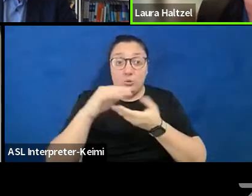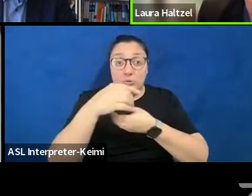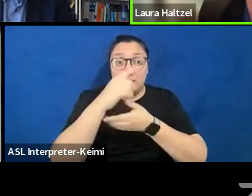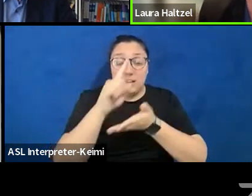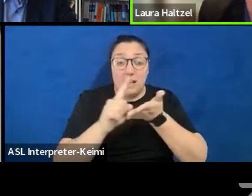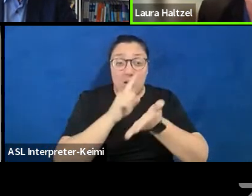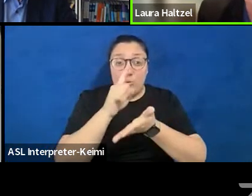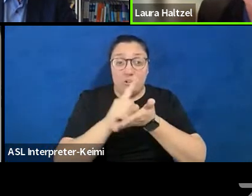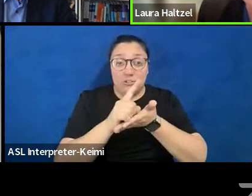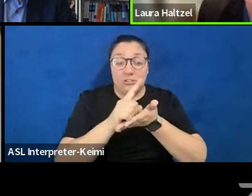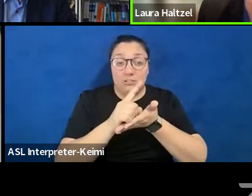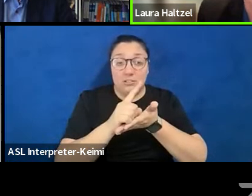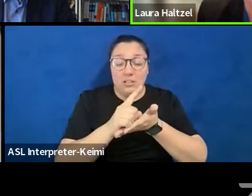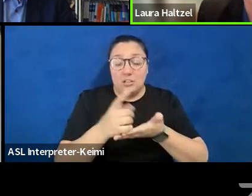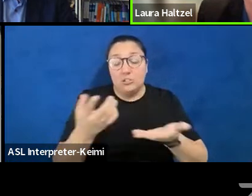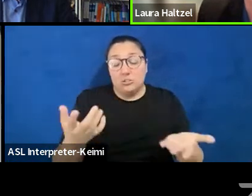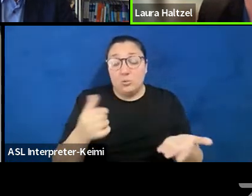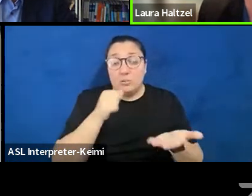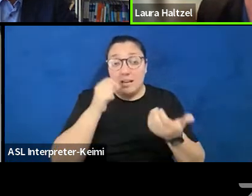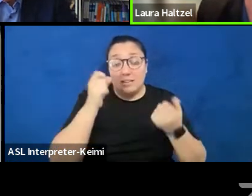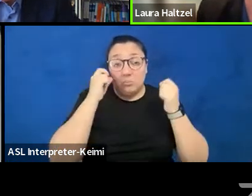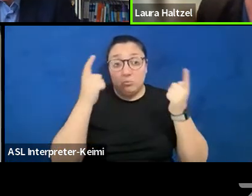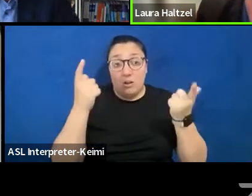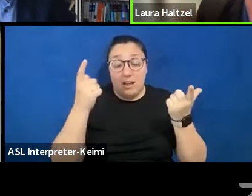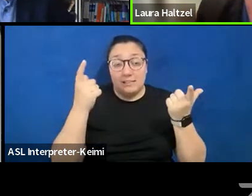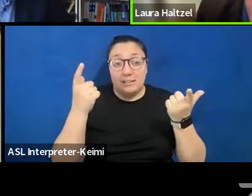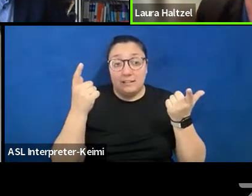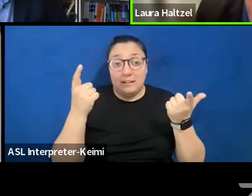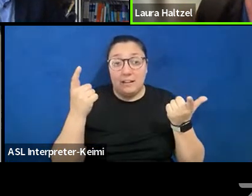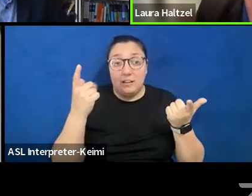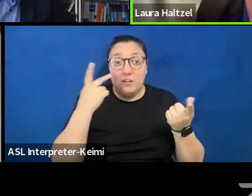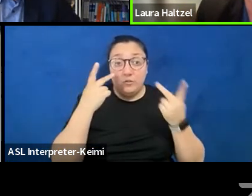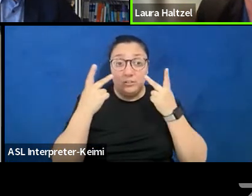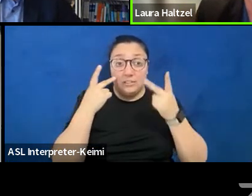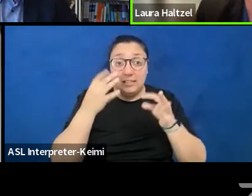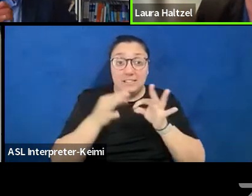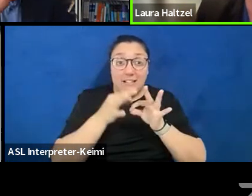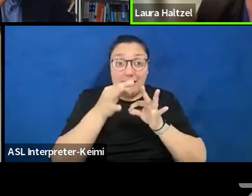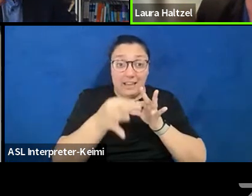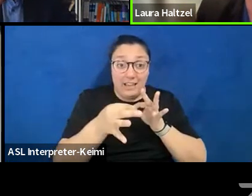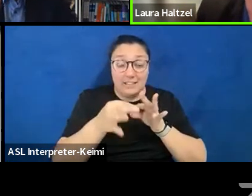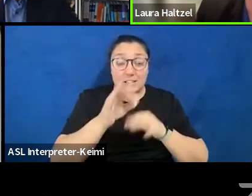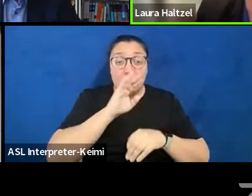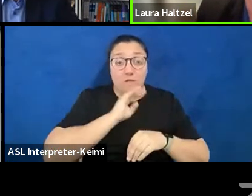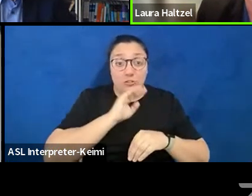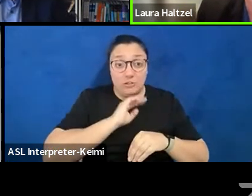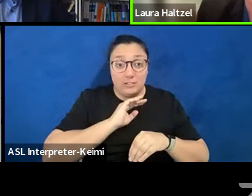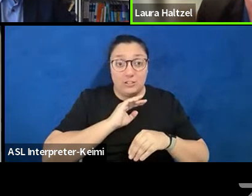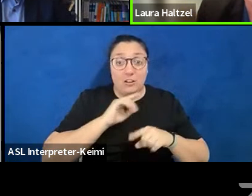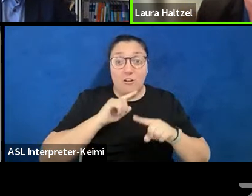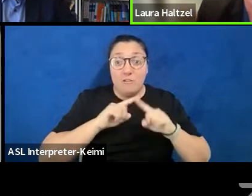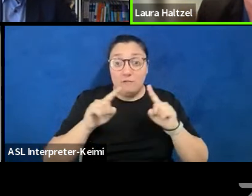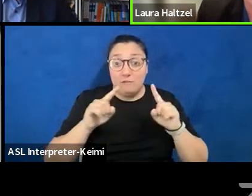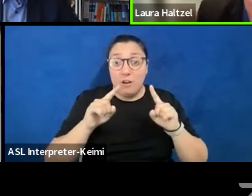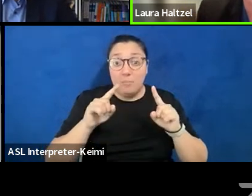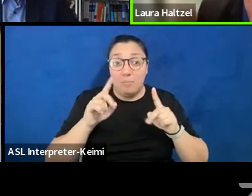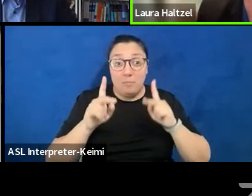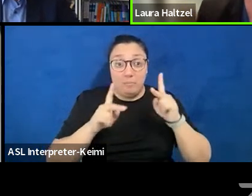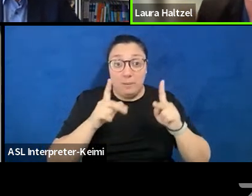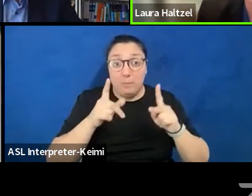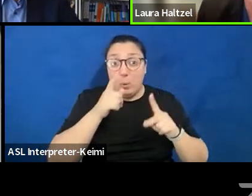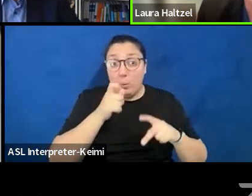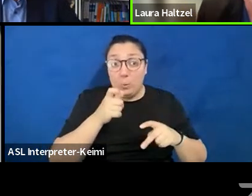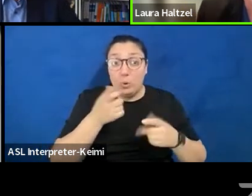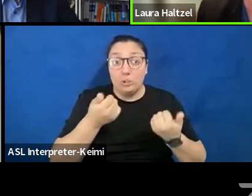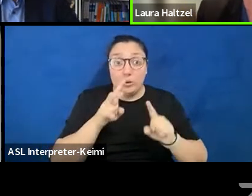been cut. And so not surprisingly, we've seen delays and frustration from all of the constituents that might be applying